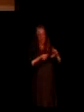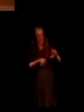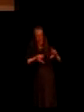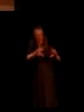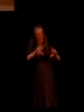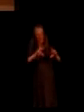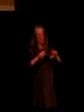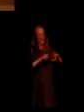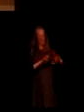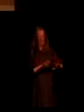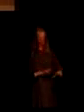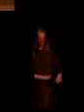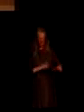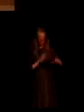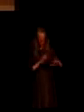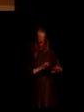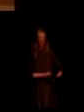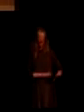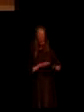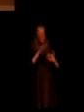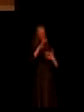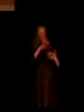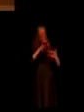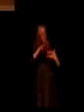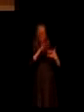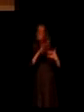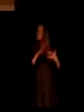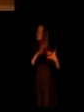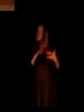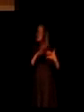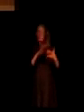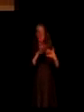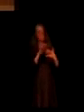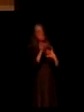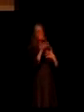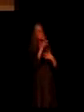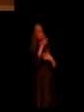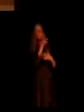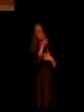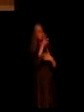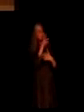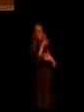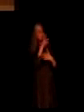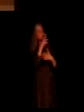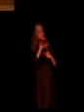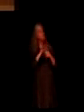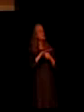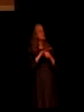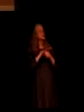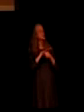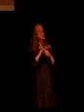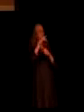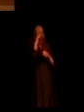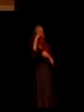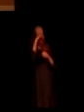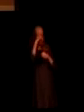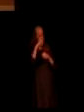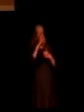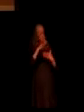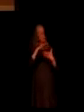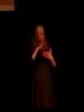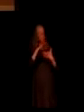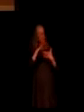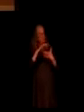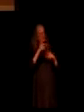ground, and it certainly gets confused by summer water stress. But based on this, I figured,